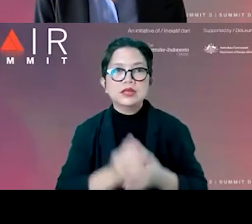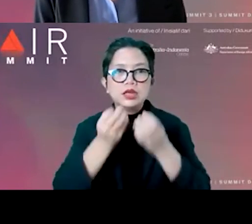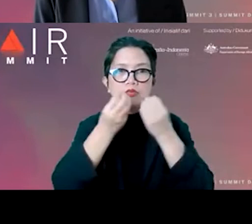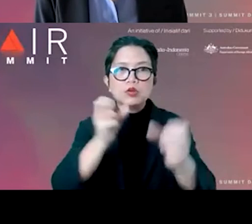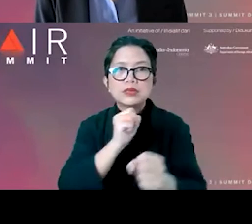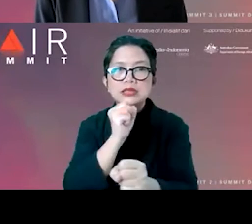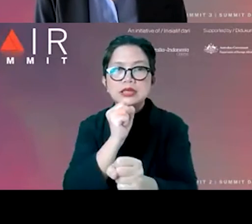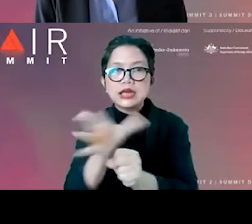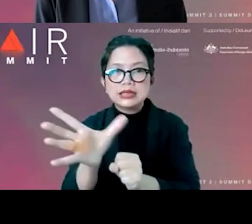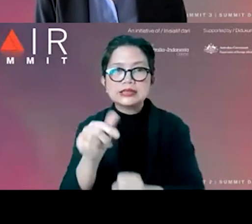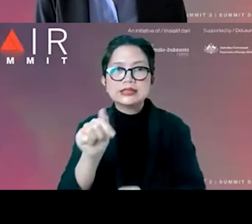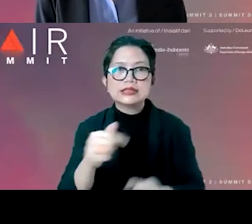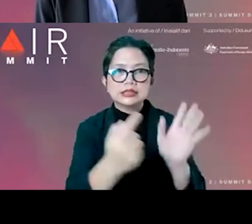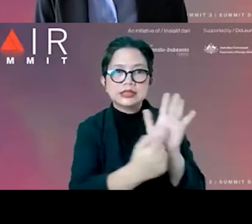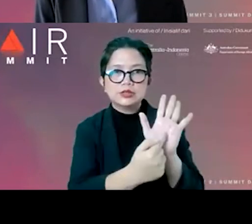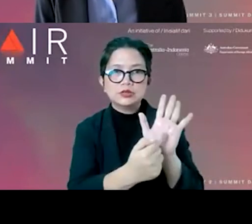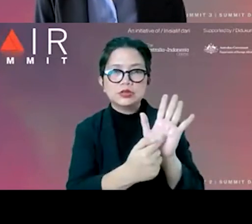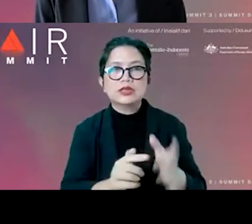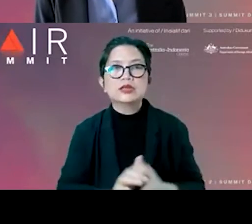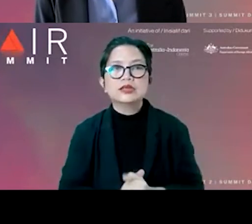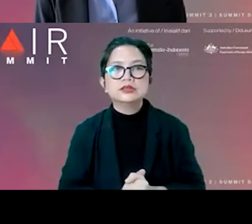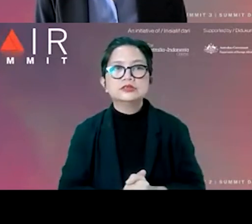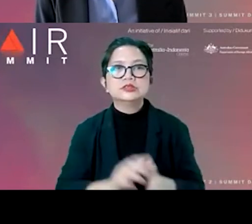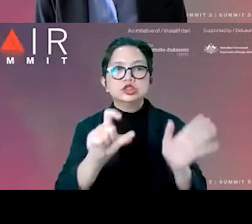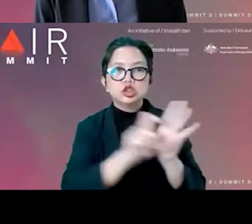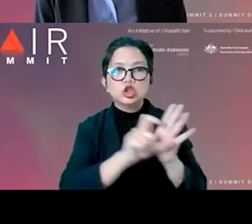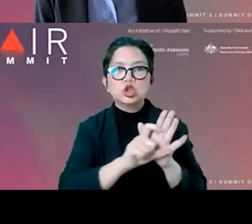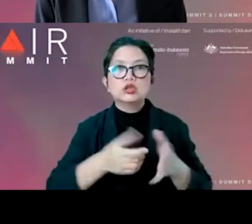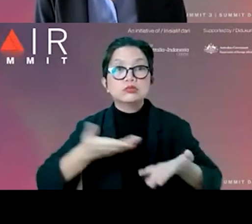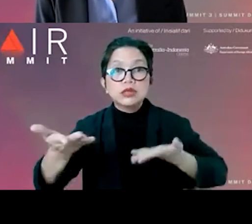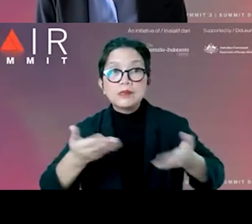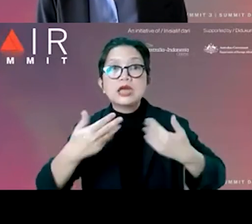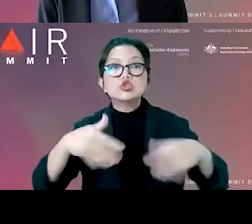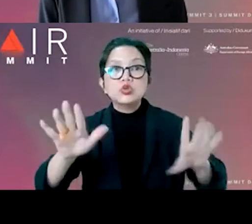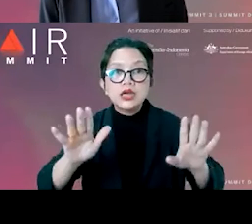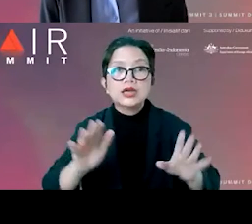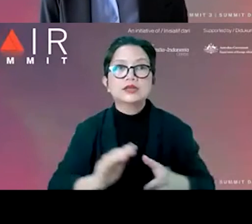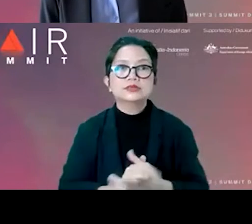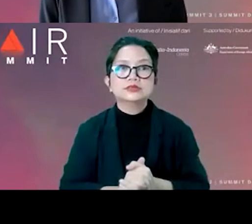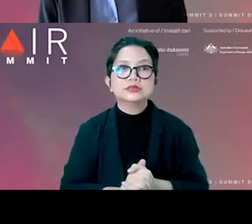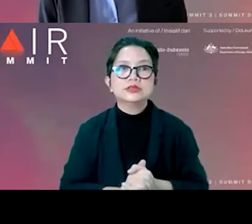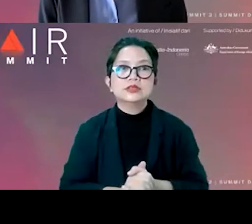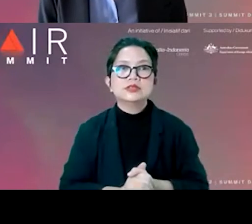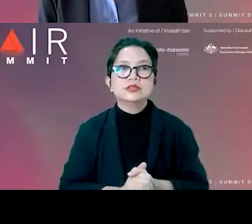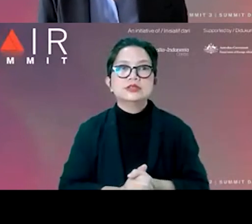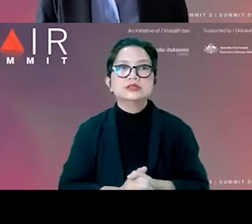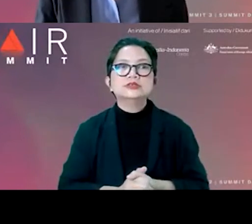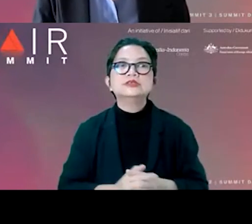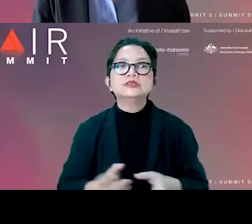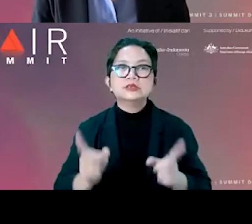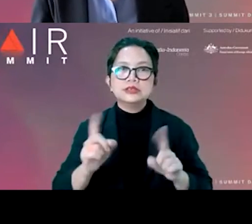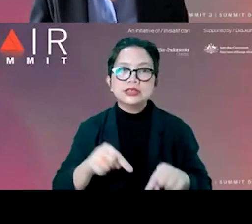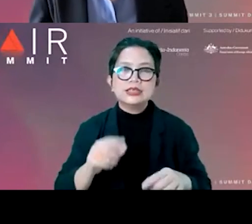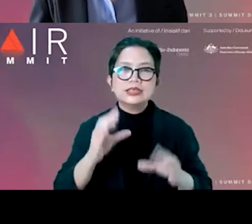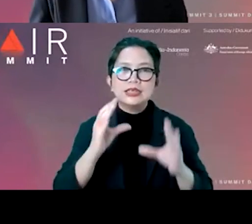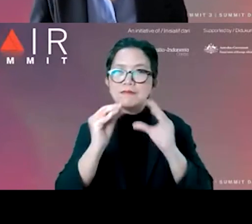the researchers have applied. So a really interesting piece of work and such a great conversation and an important conversation to have.